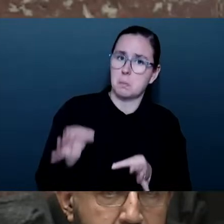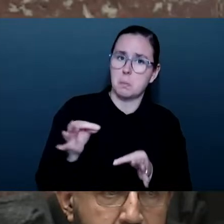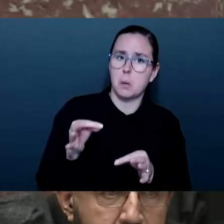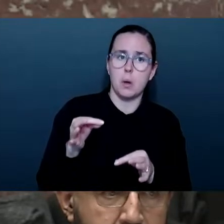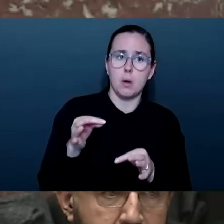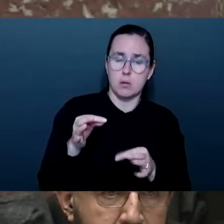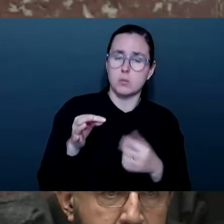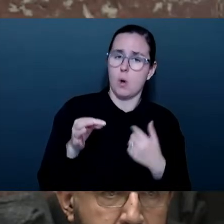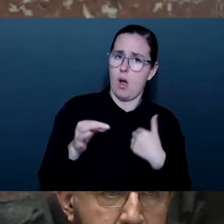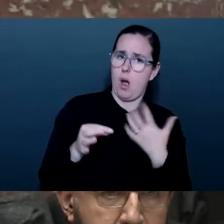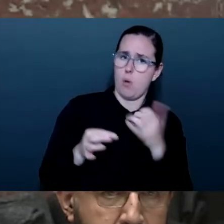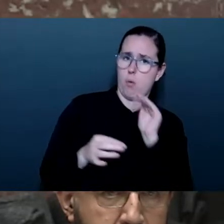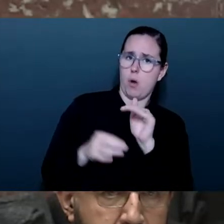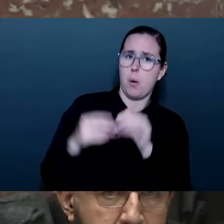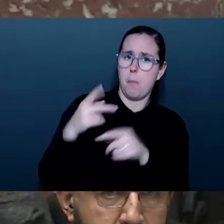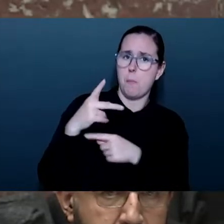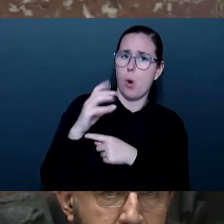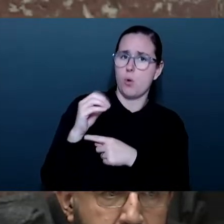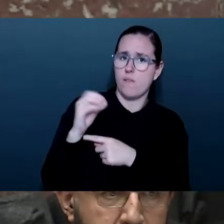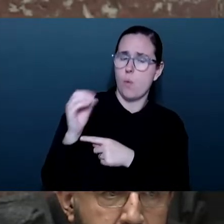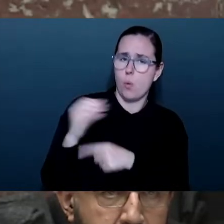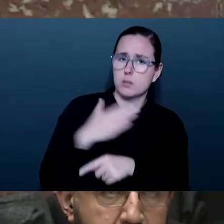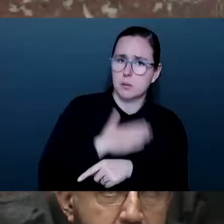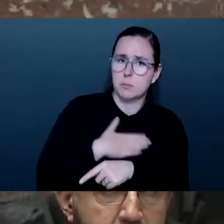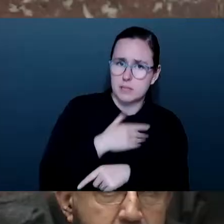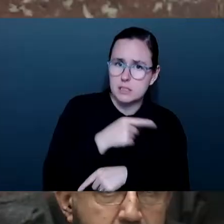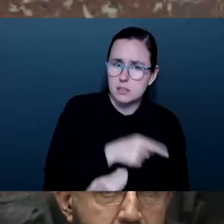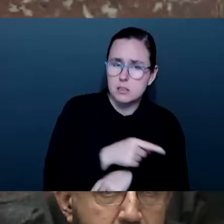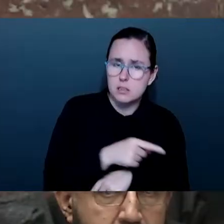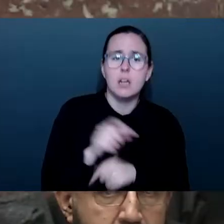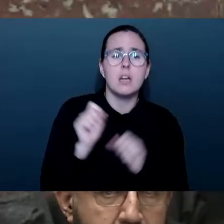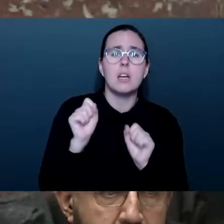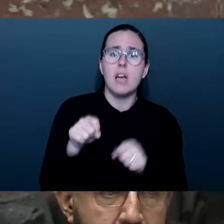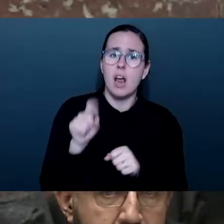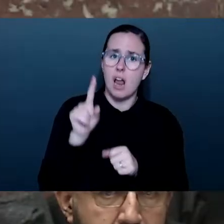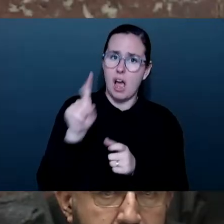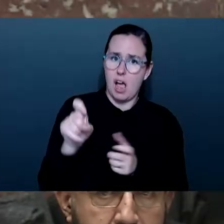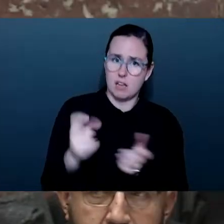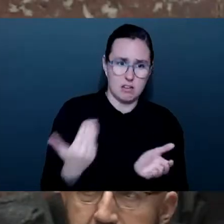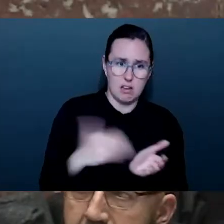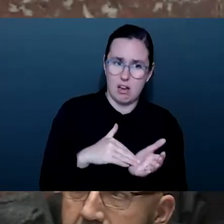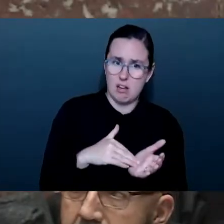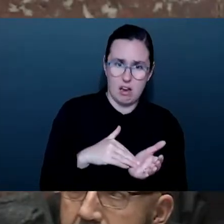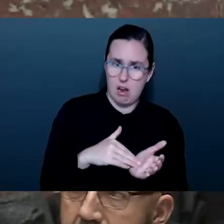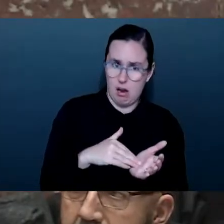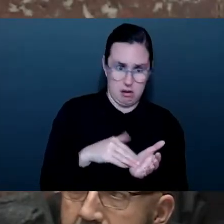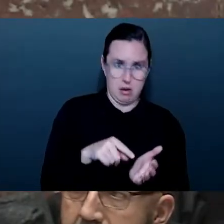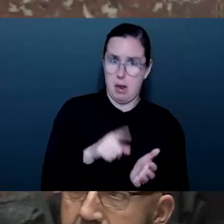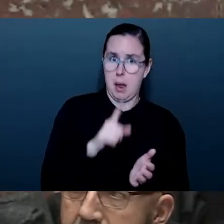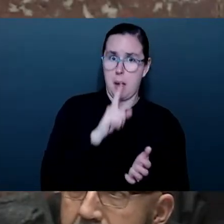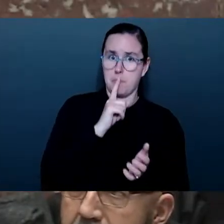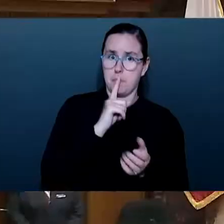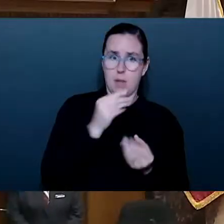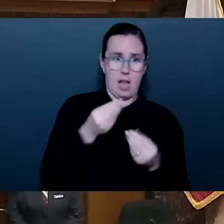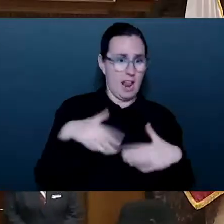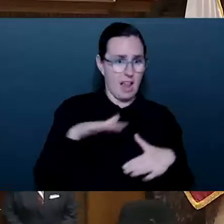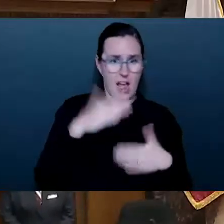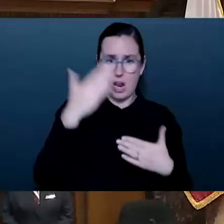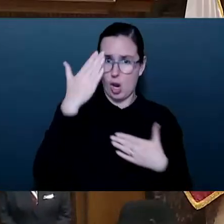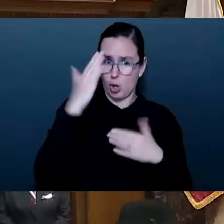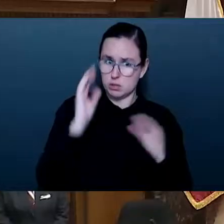opportunity to ask the question again, because it does not contain the word land acknowledgements. Thank you, Mr. Speaker. Thank you,